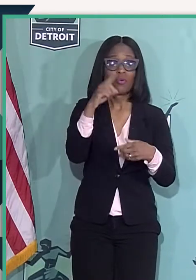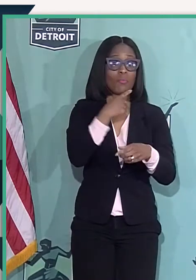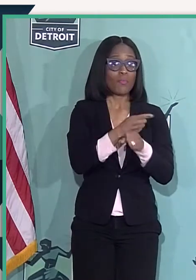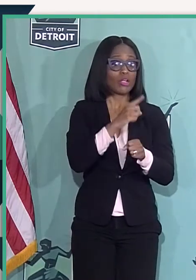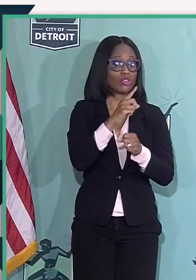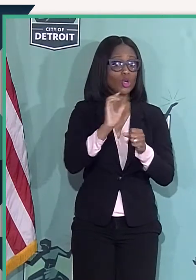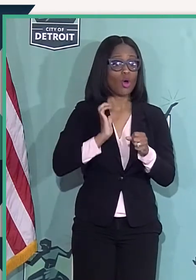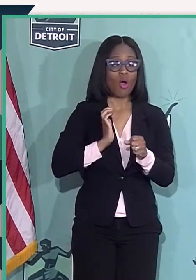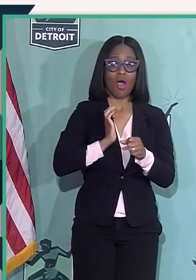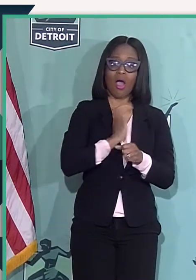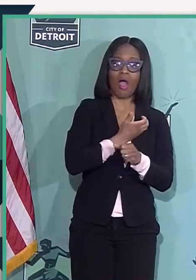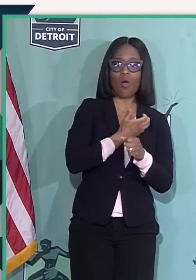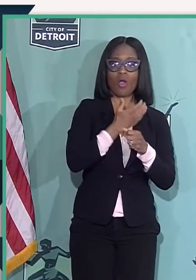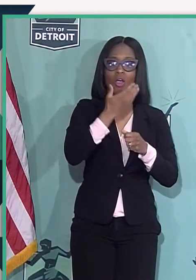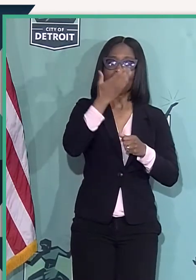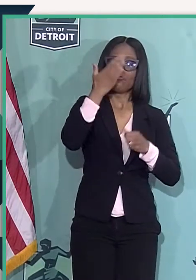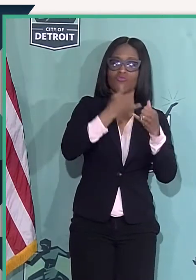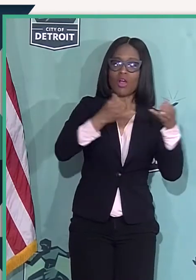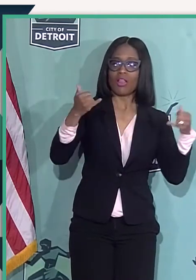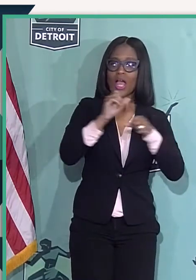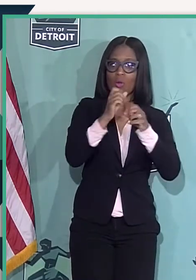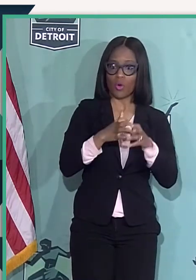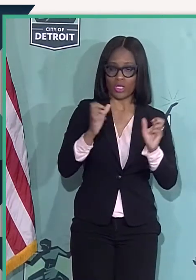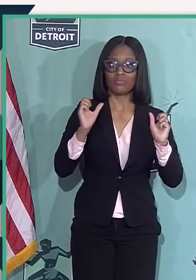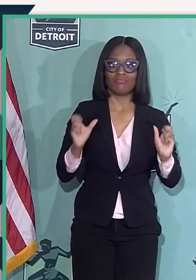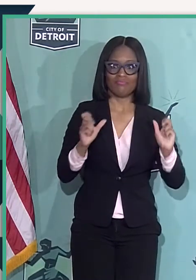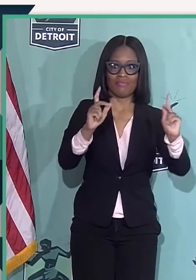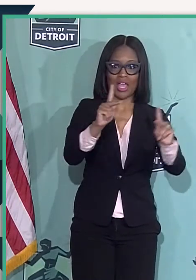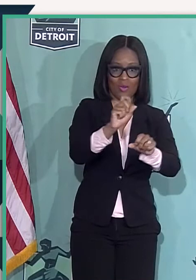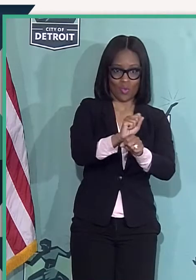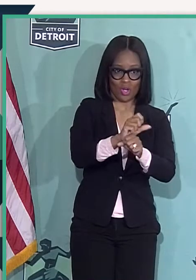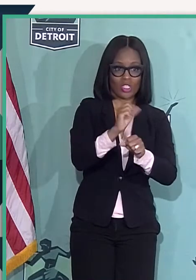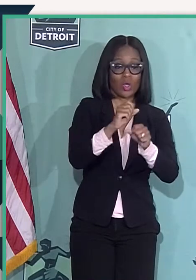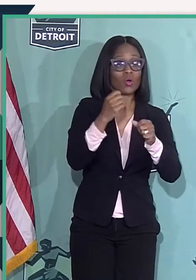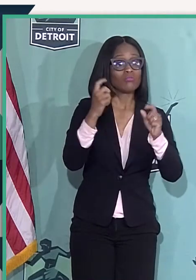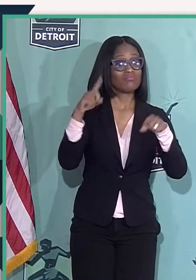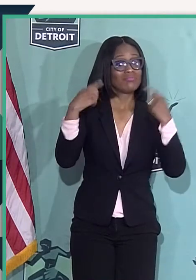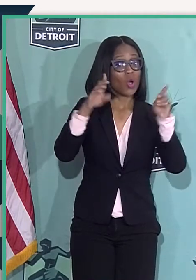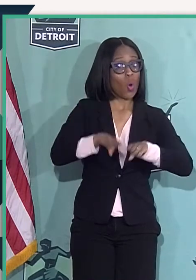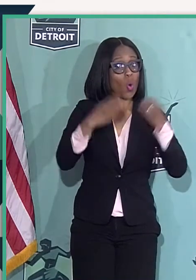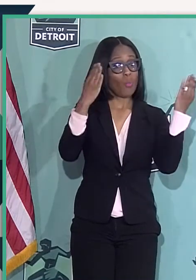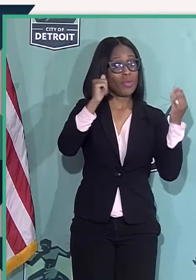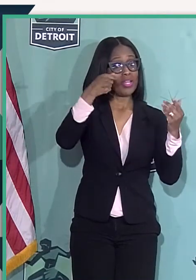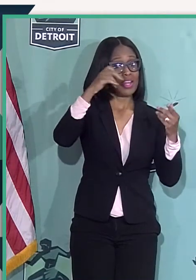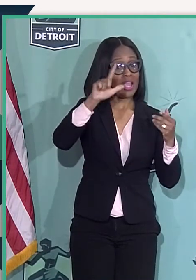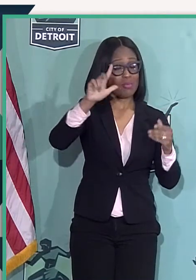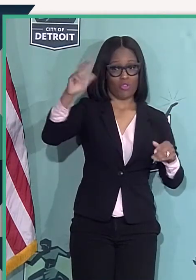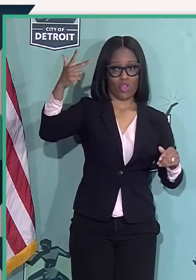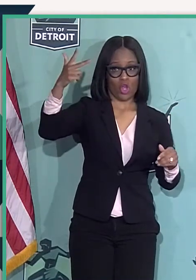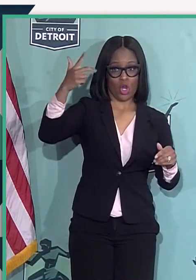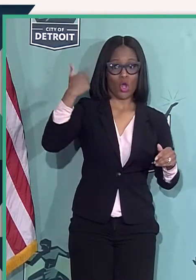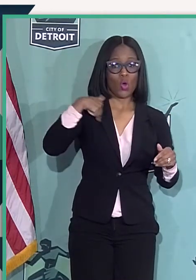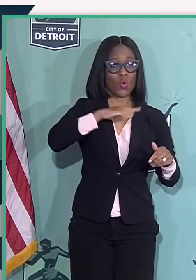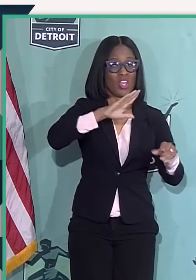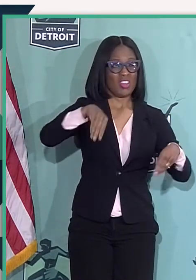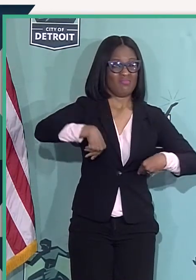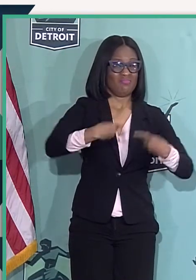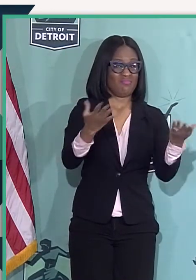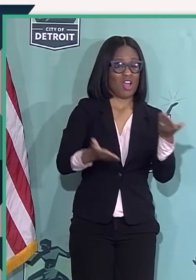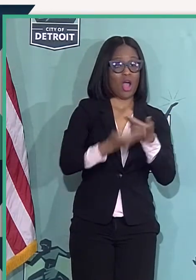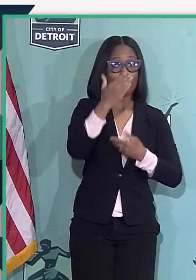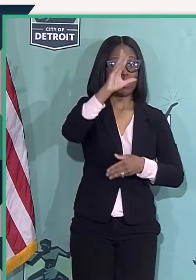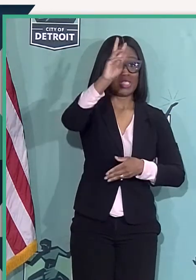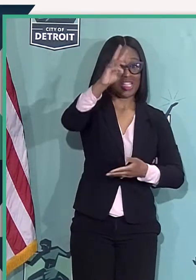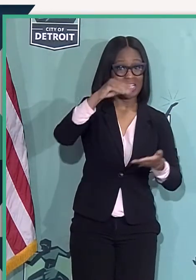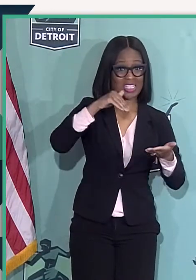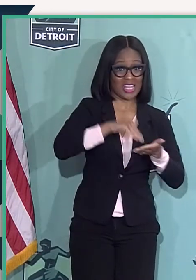frontline workers are returning back to work. Since we opened up the clinic on April 3rd, we have administered almost 6,000